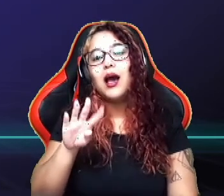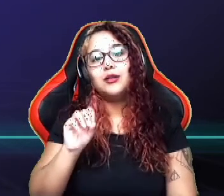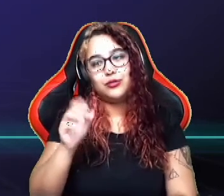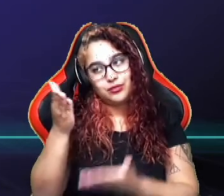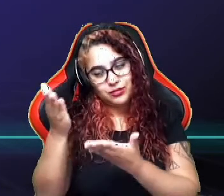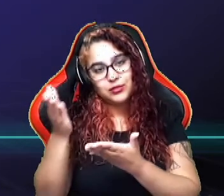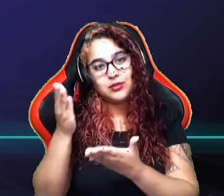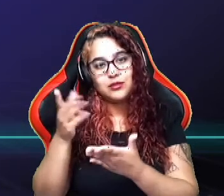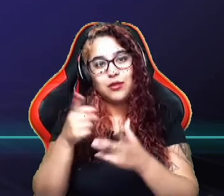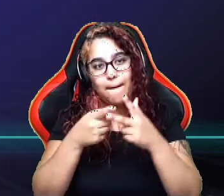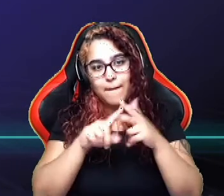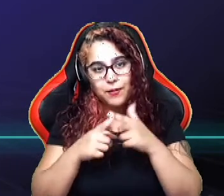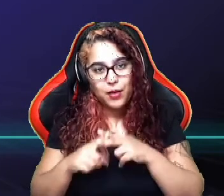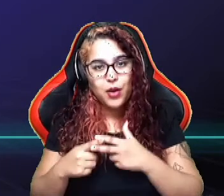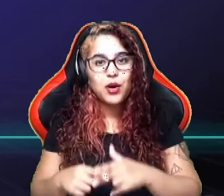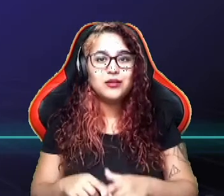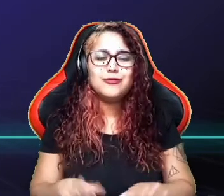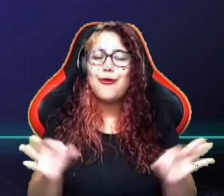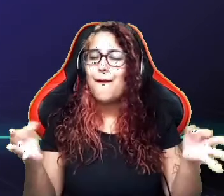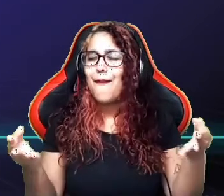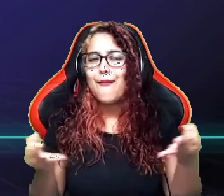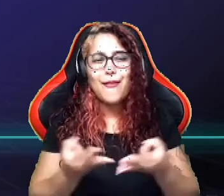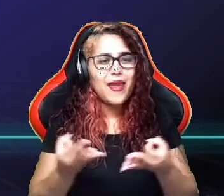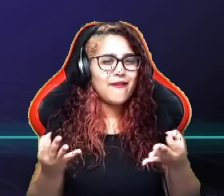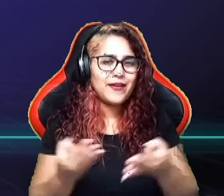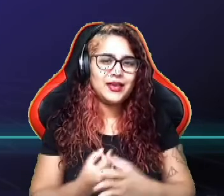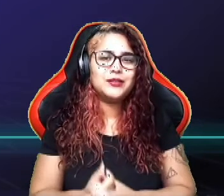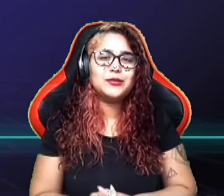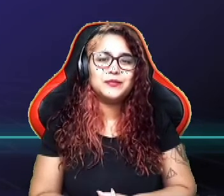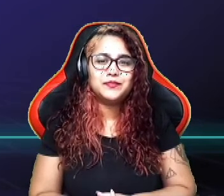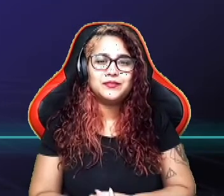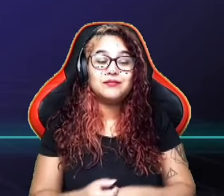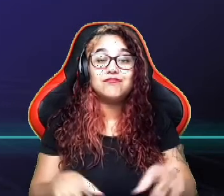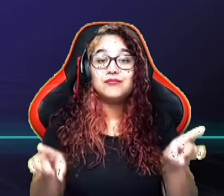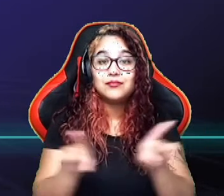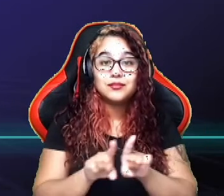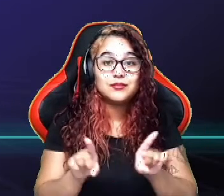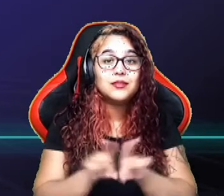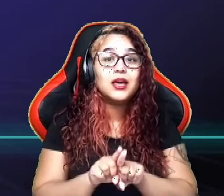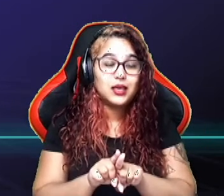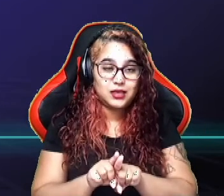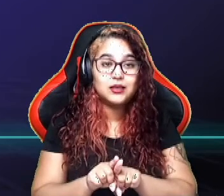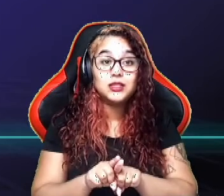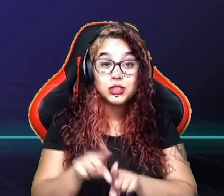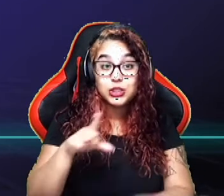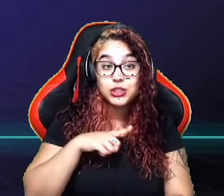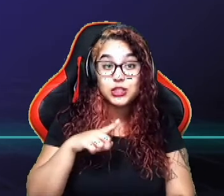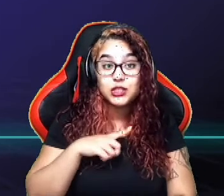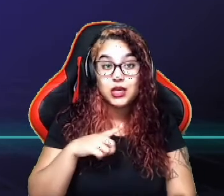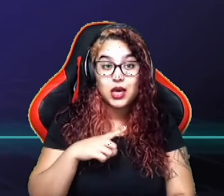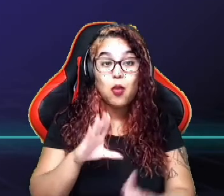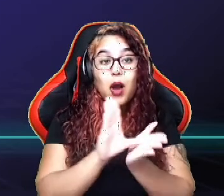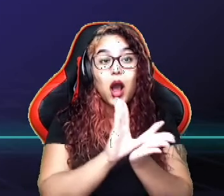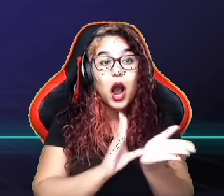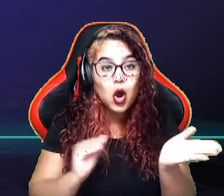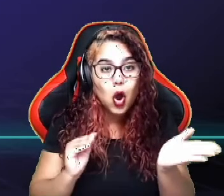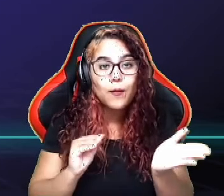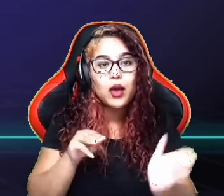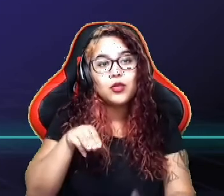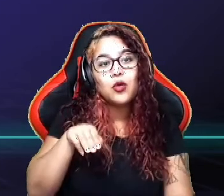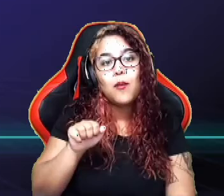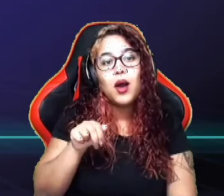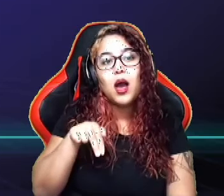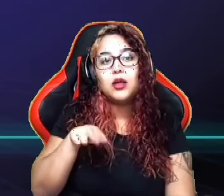as with Renato Di Giovanni as the editor of the magazine. Fantastic. There was also a